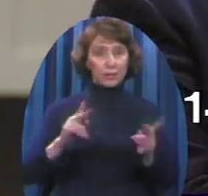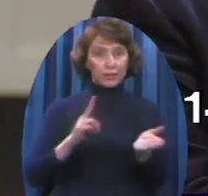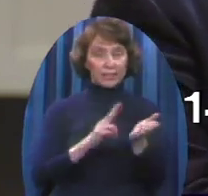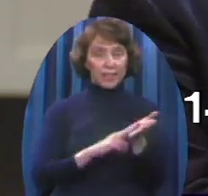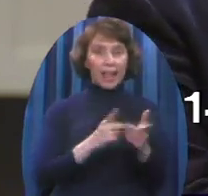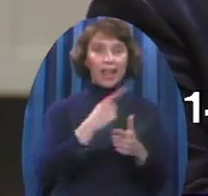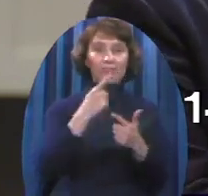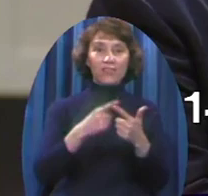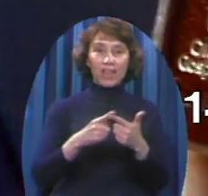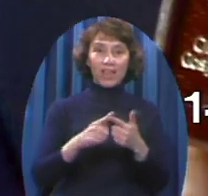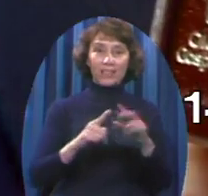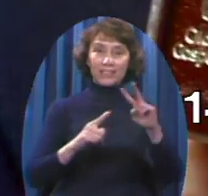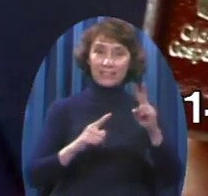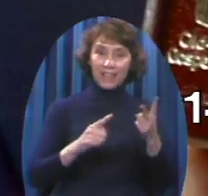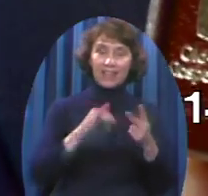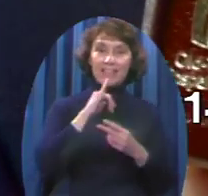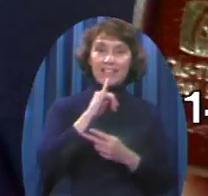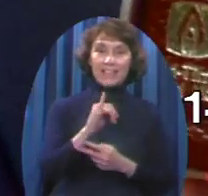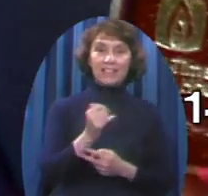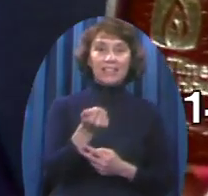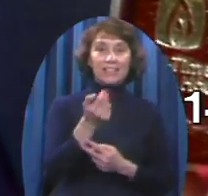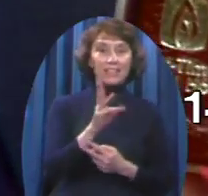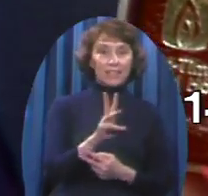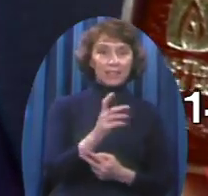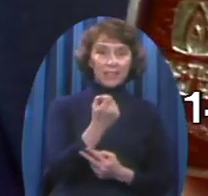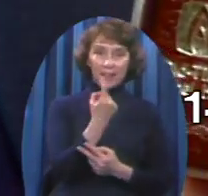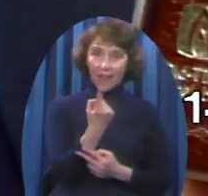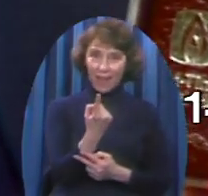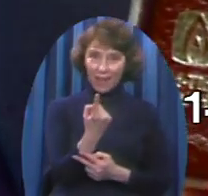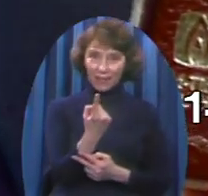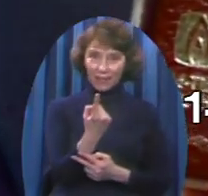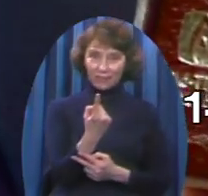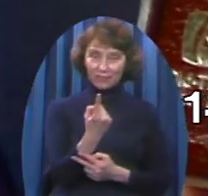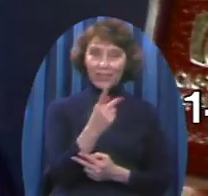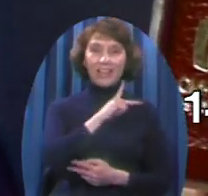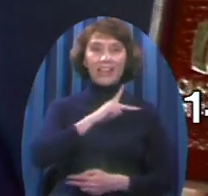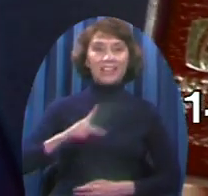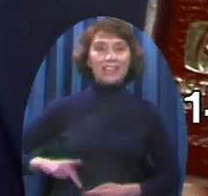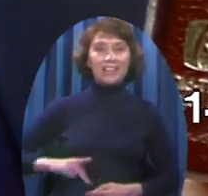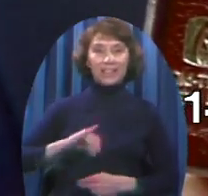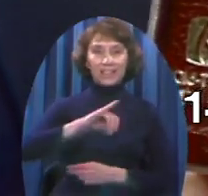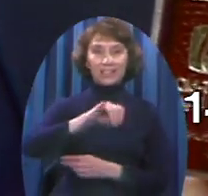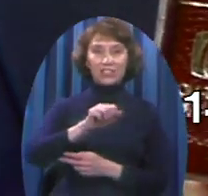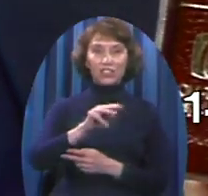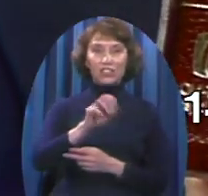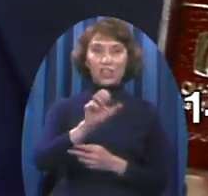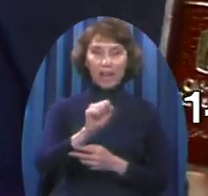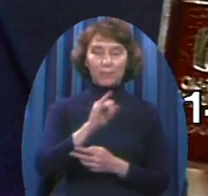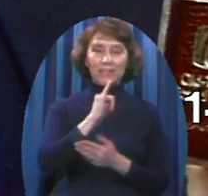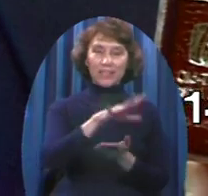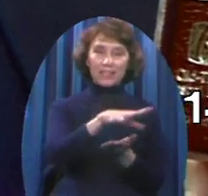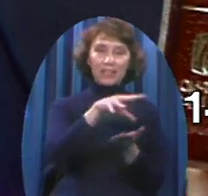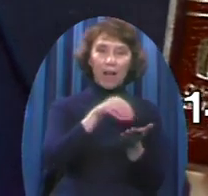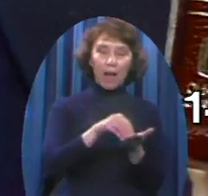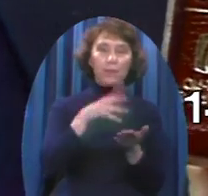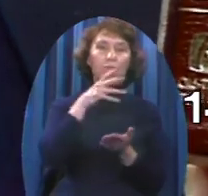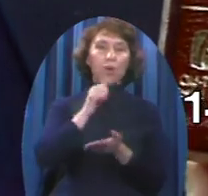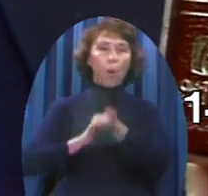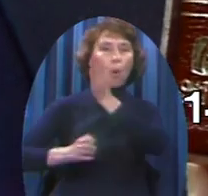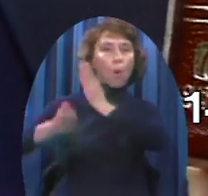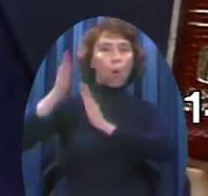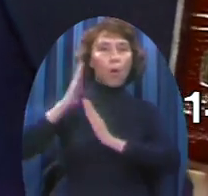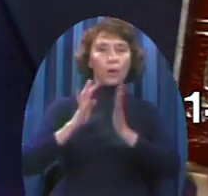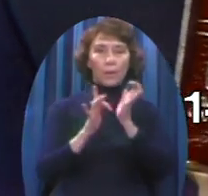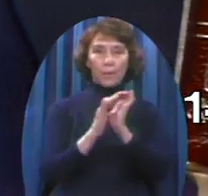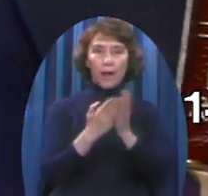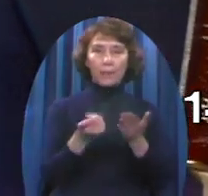the 1611 edition. It's a replica, of course, but Thomas Nelson Company had one of the original 1611 Bibles, and they're printing